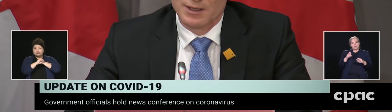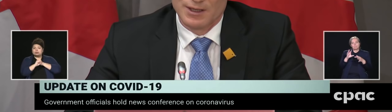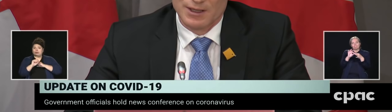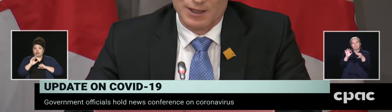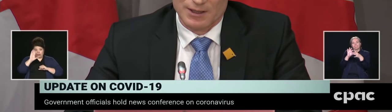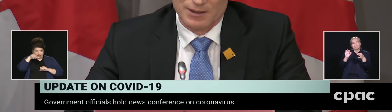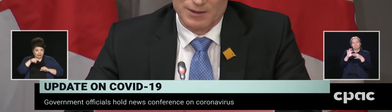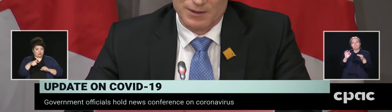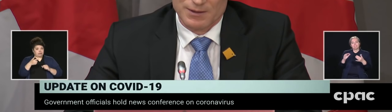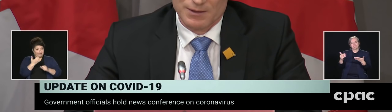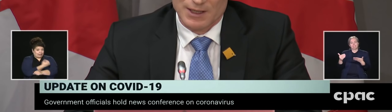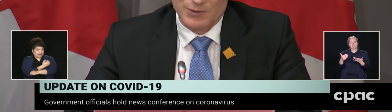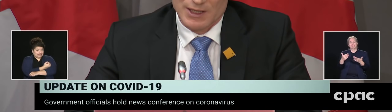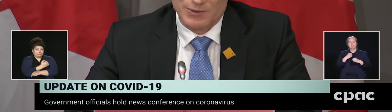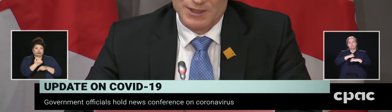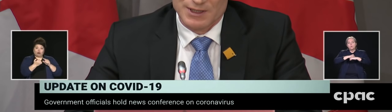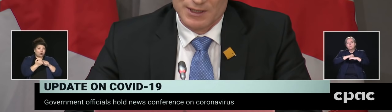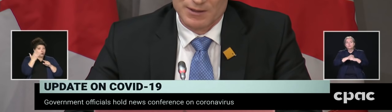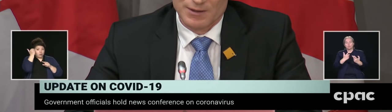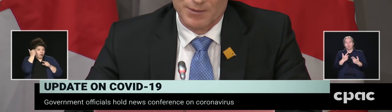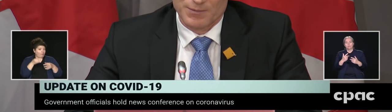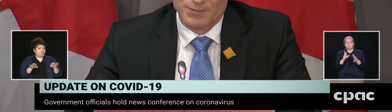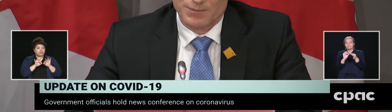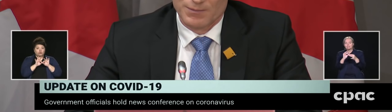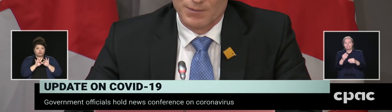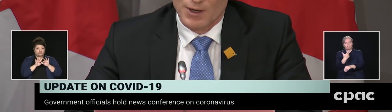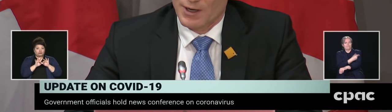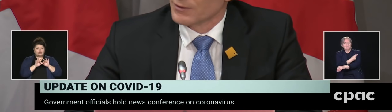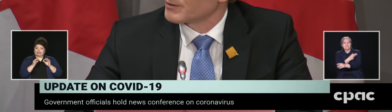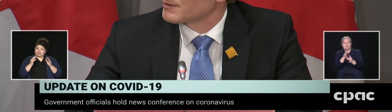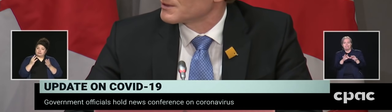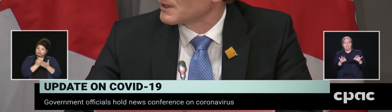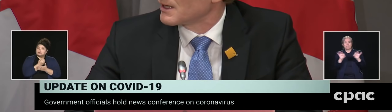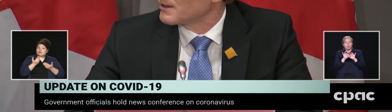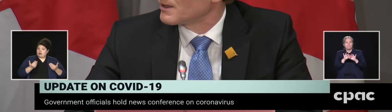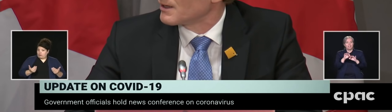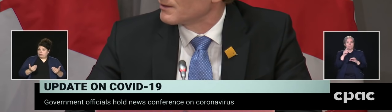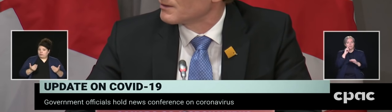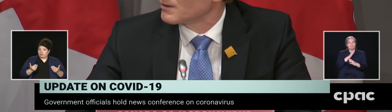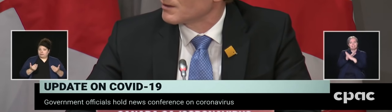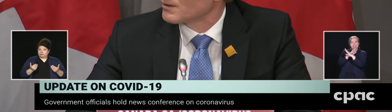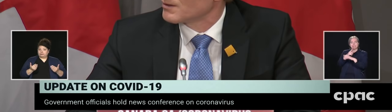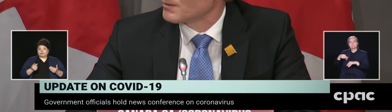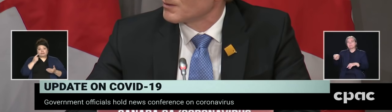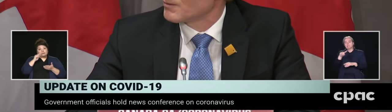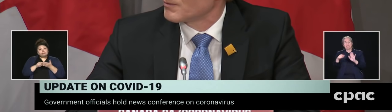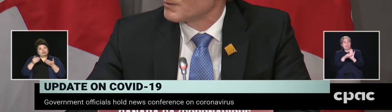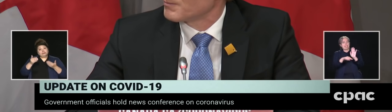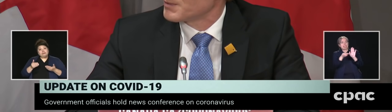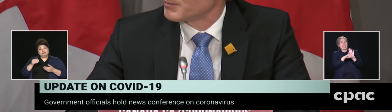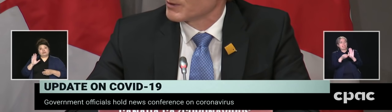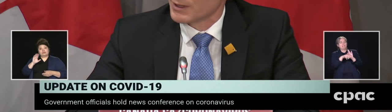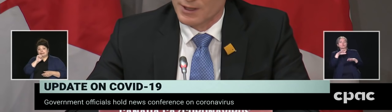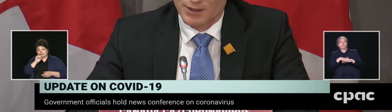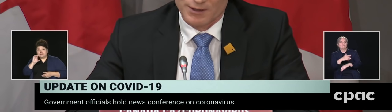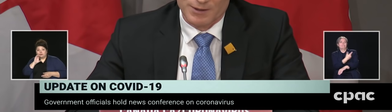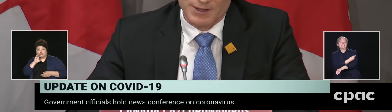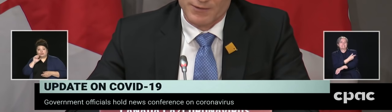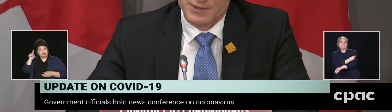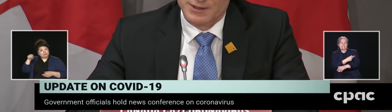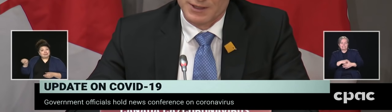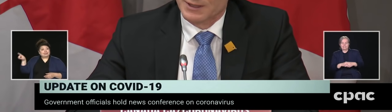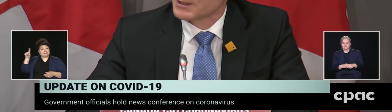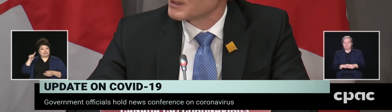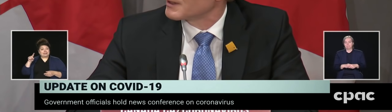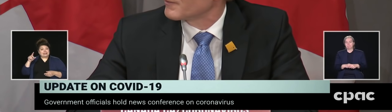see, as we see our elders and people in long-term